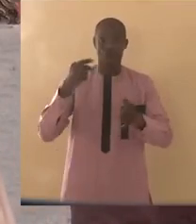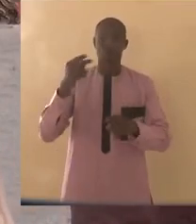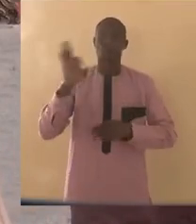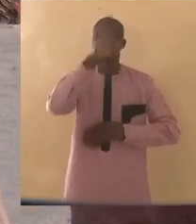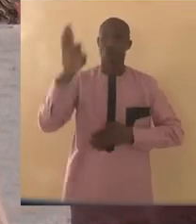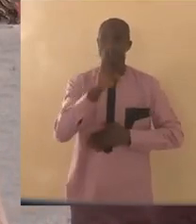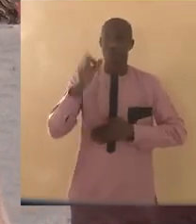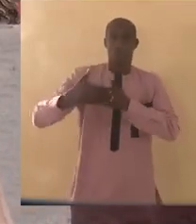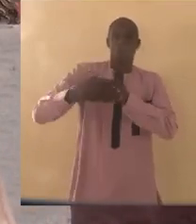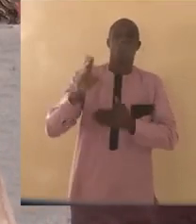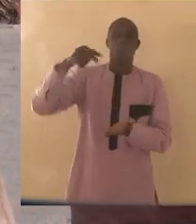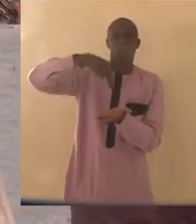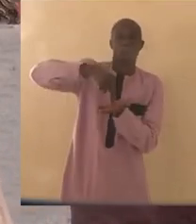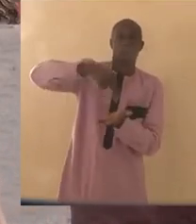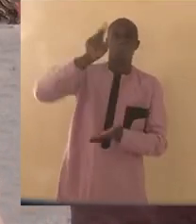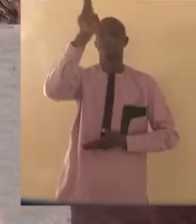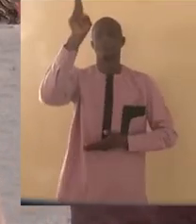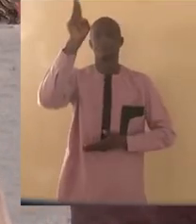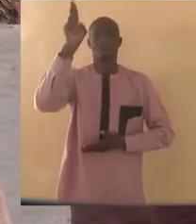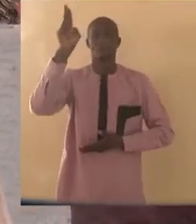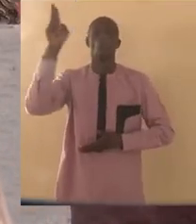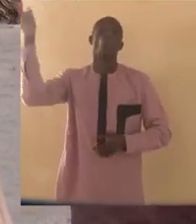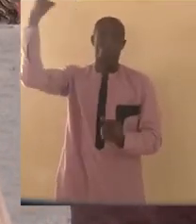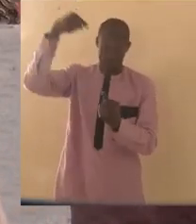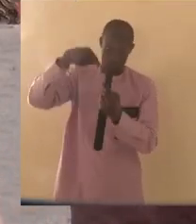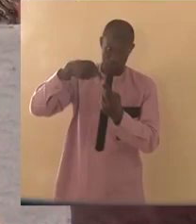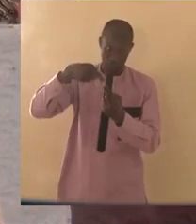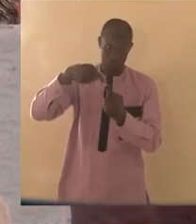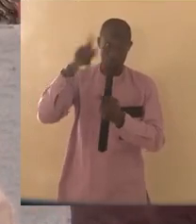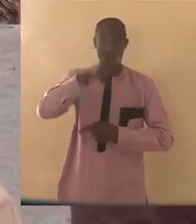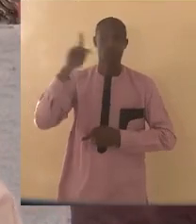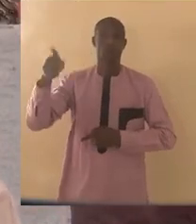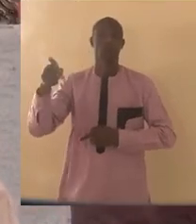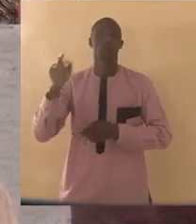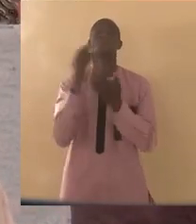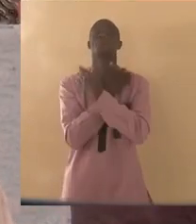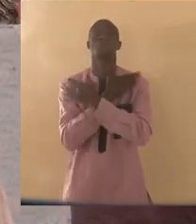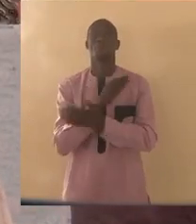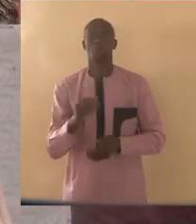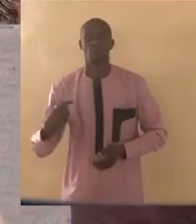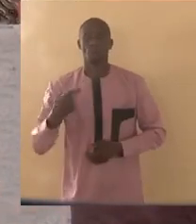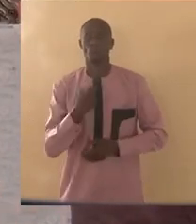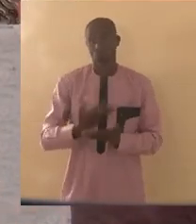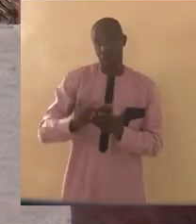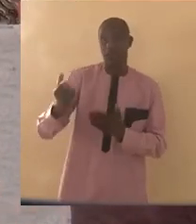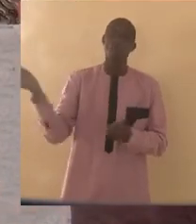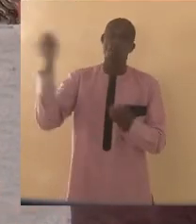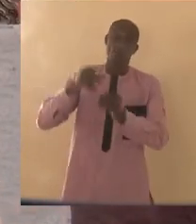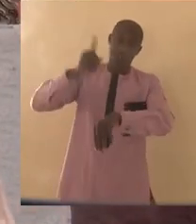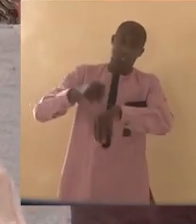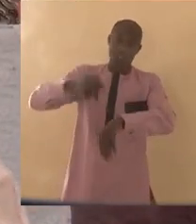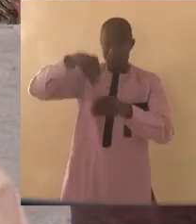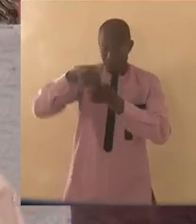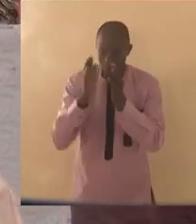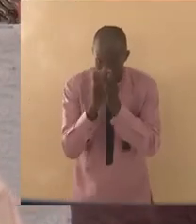From Friday after the ascension celebration until Pentecost Sunday. Yes. So we should spend more time in